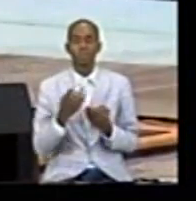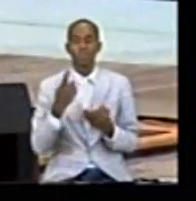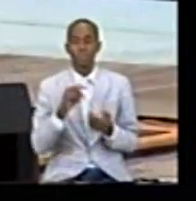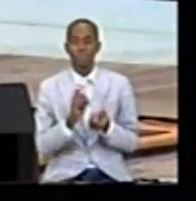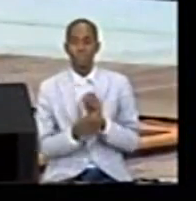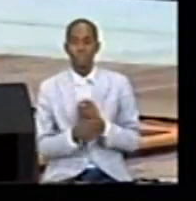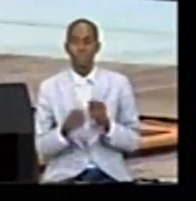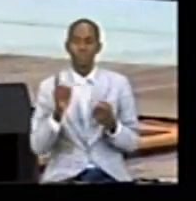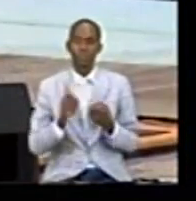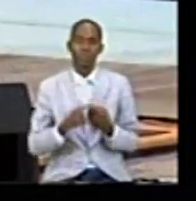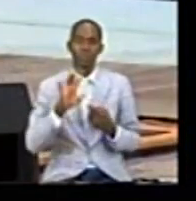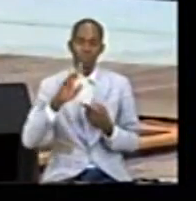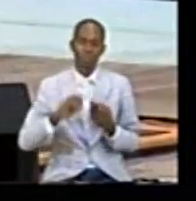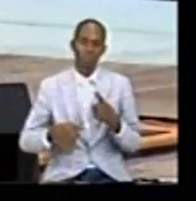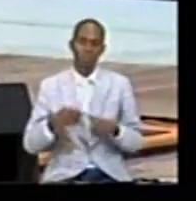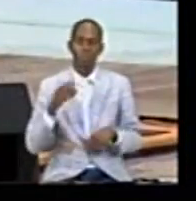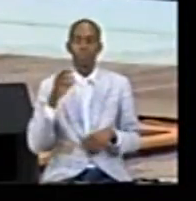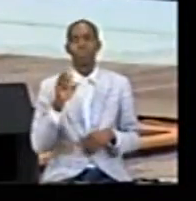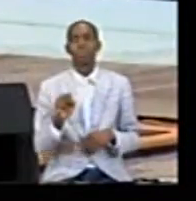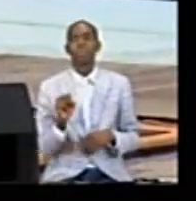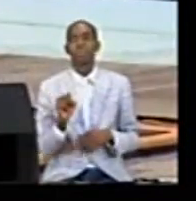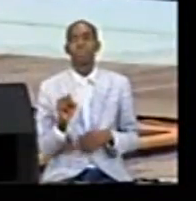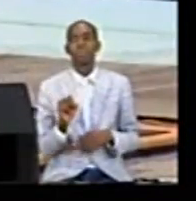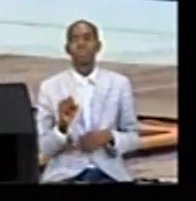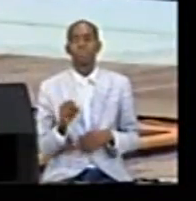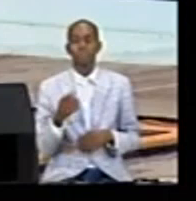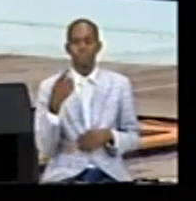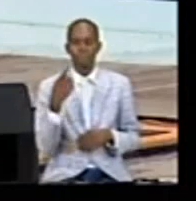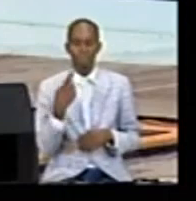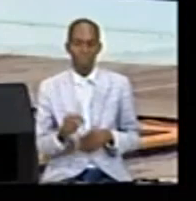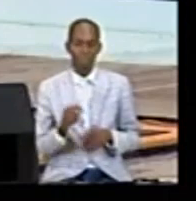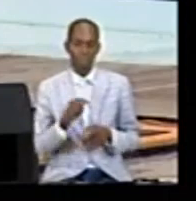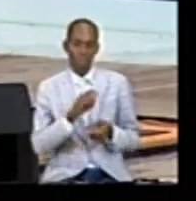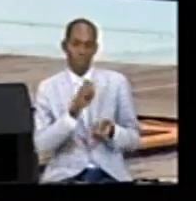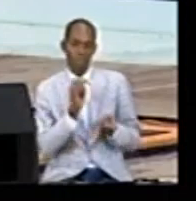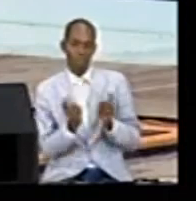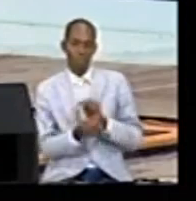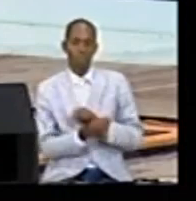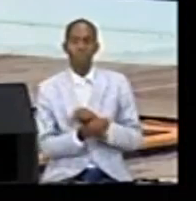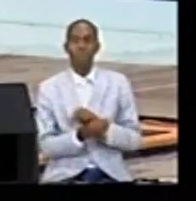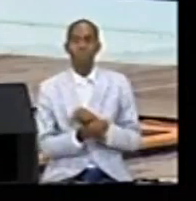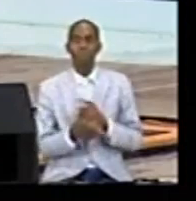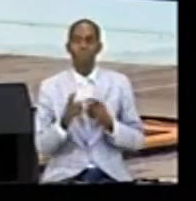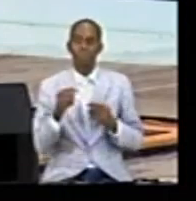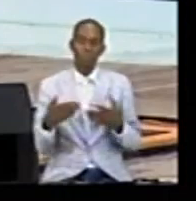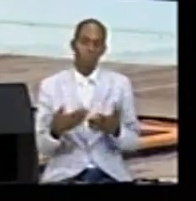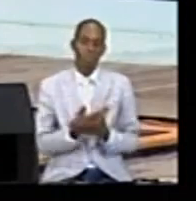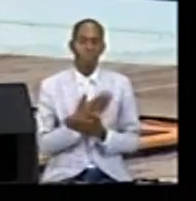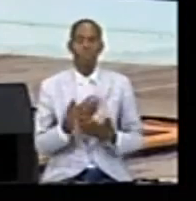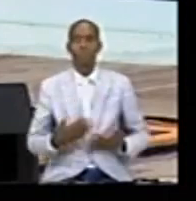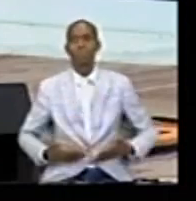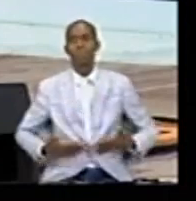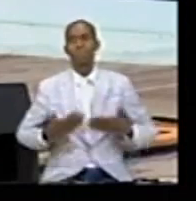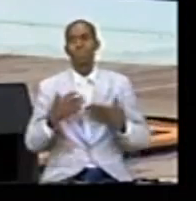Visible to your friends. The transformation. The new life.